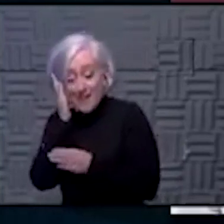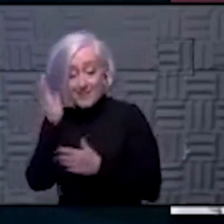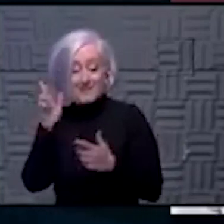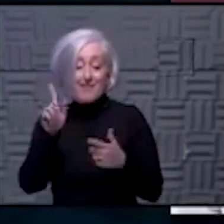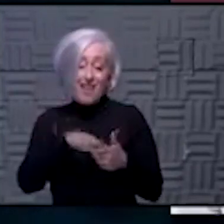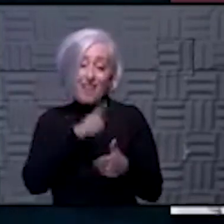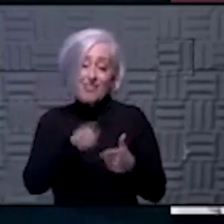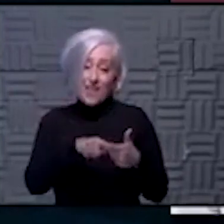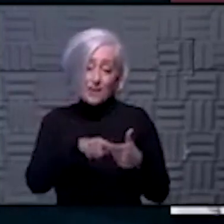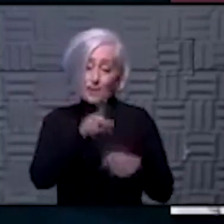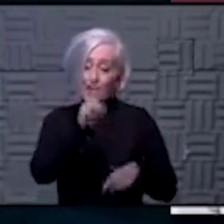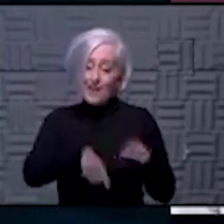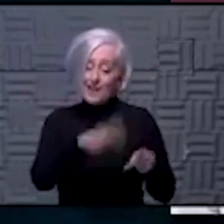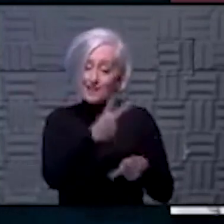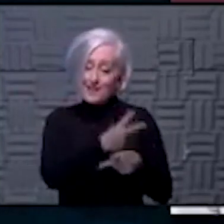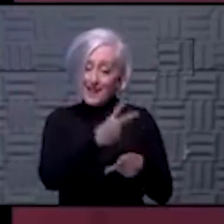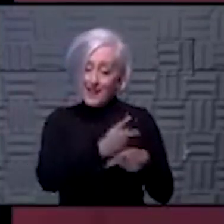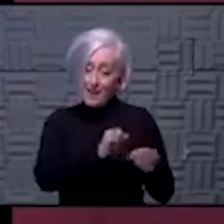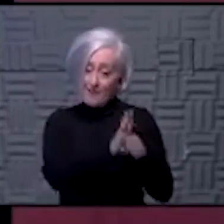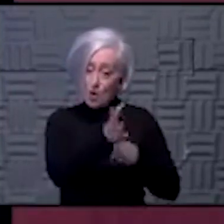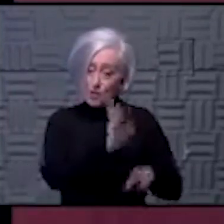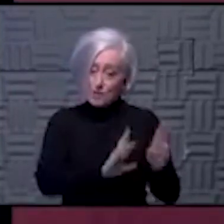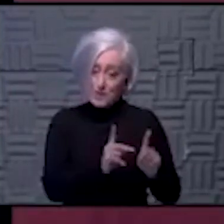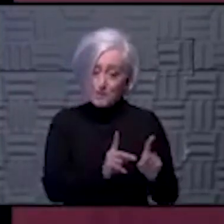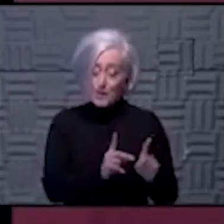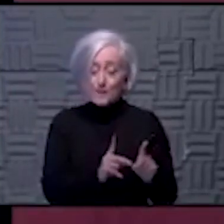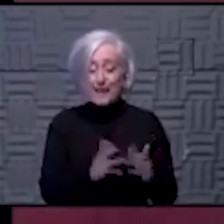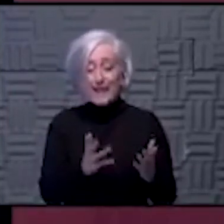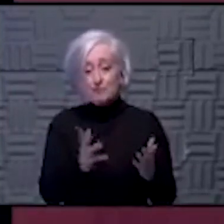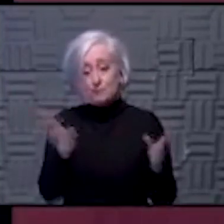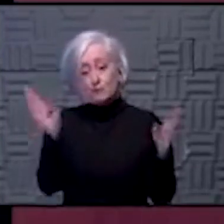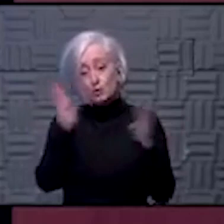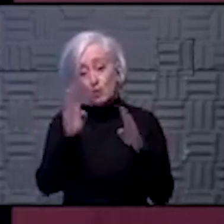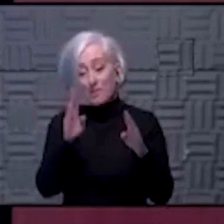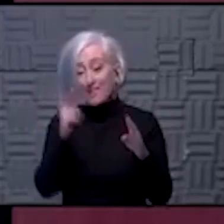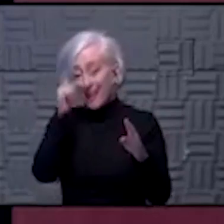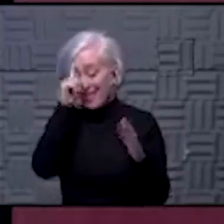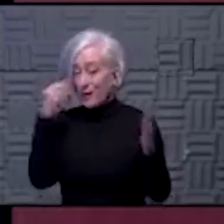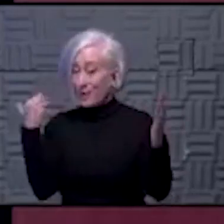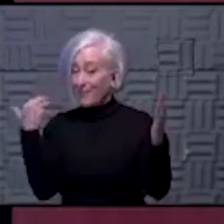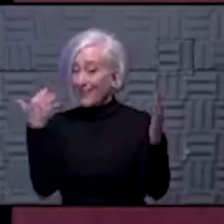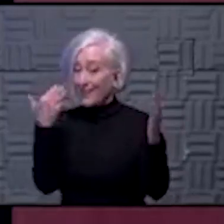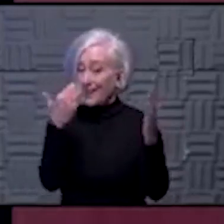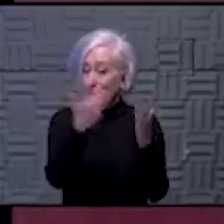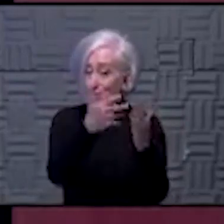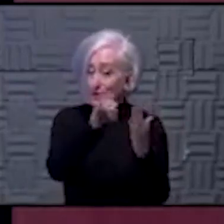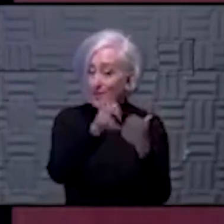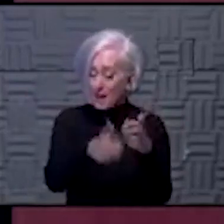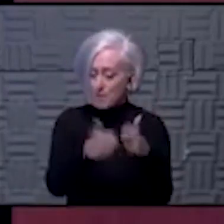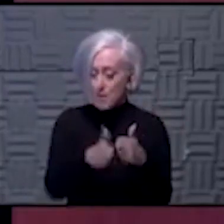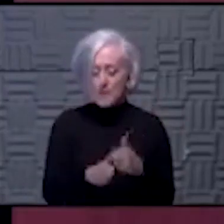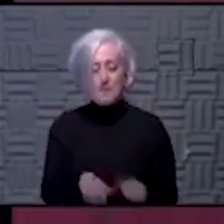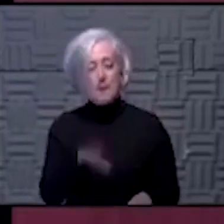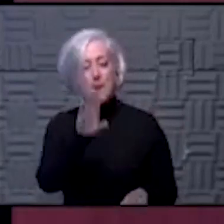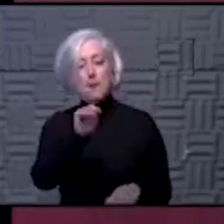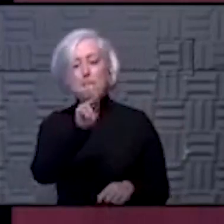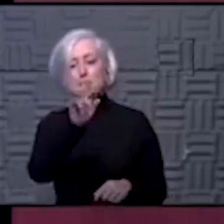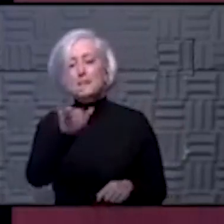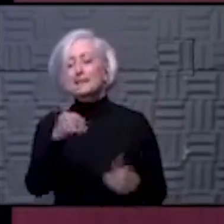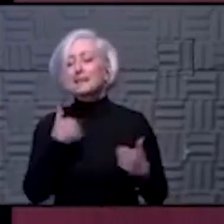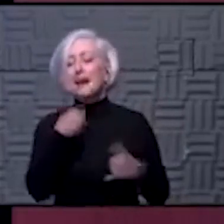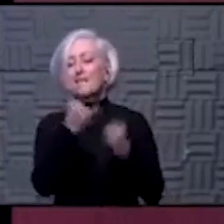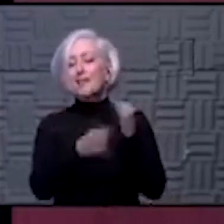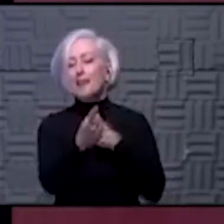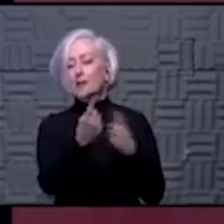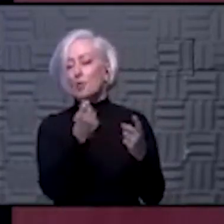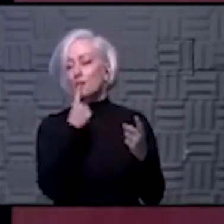outlook at things, because then we're really in trouble. And I think we're approaching being really in trouble. One more Okay, question, Betsy Jill. kind of has our last question for today,